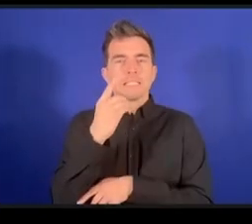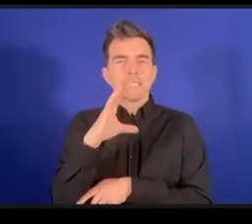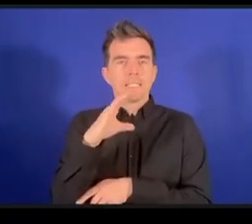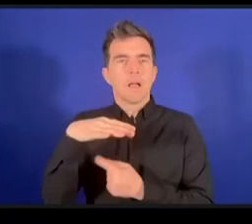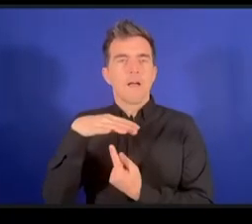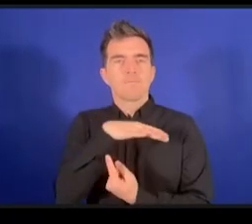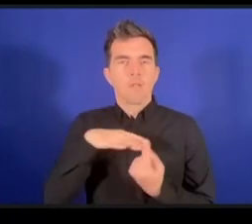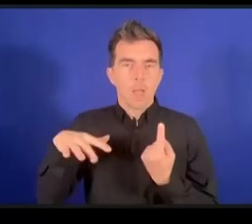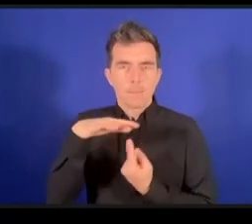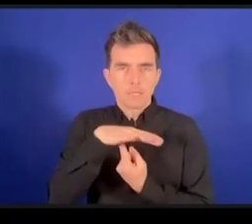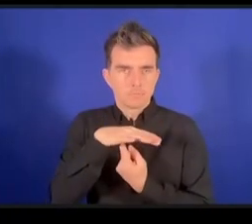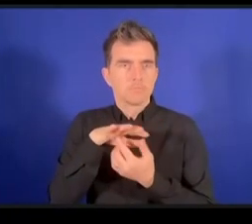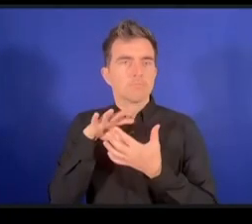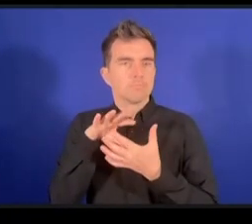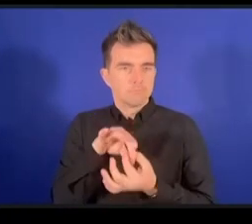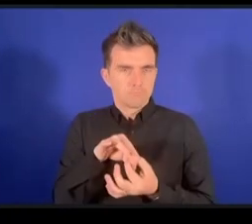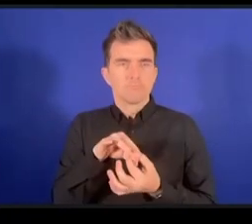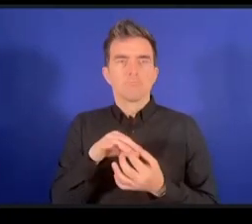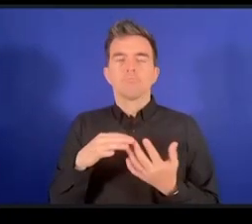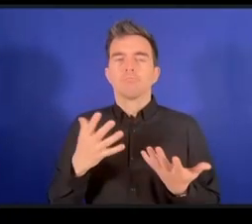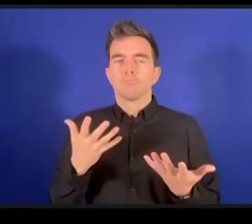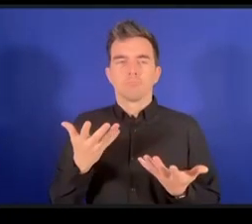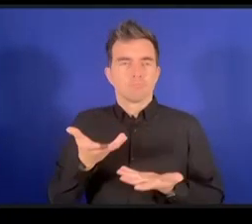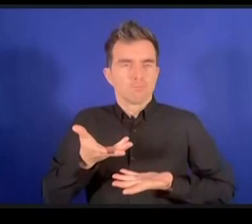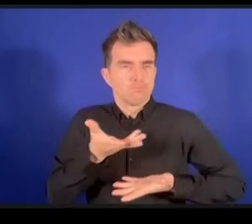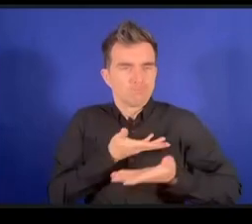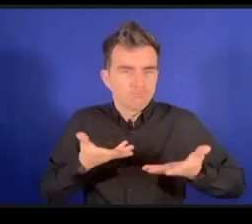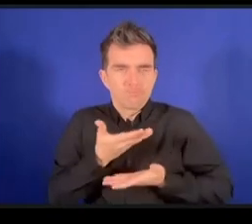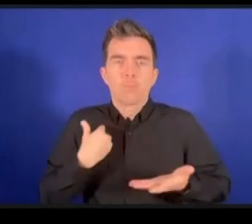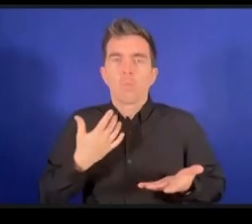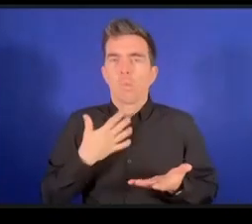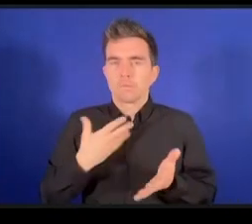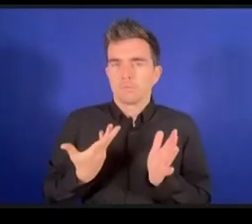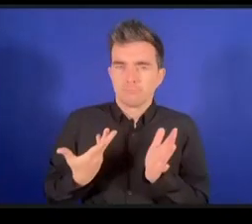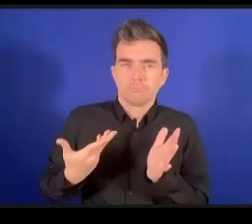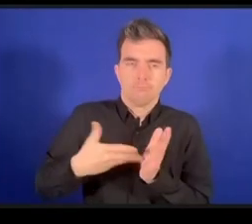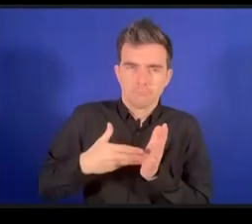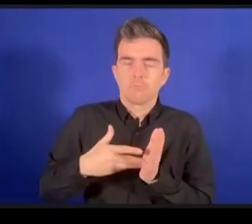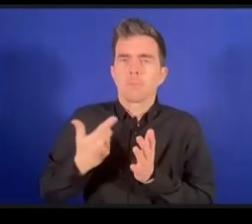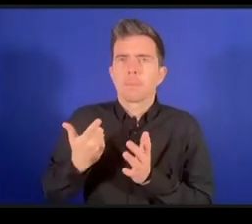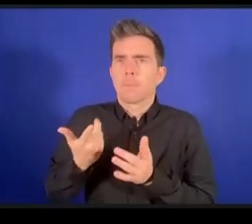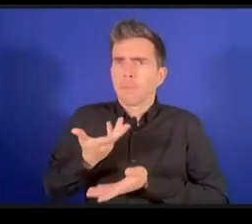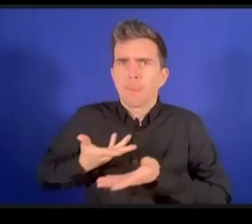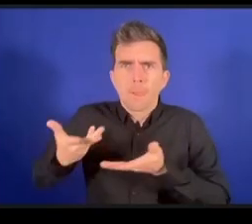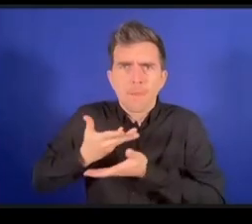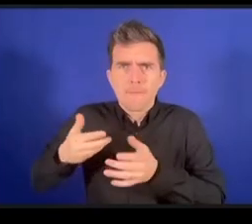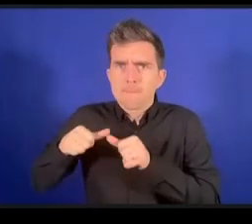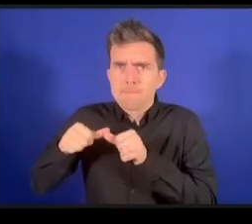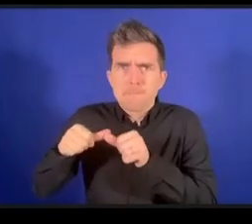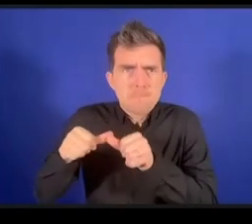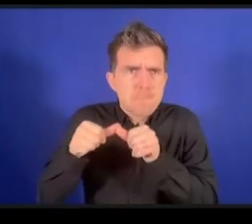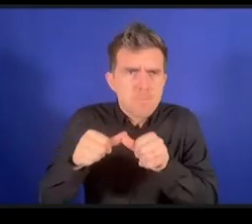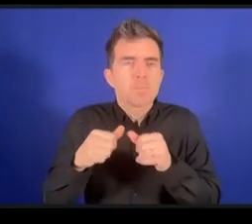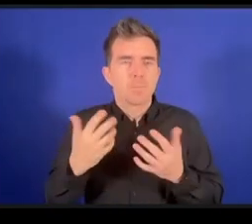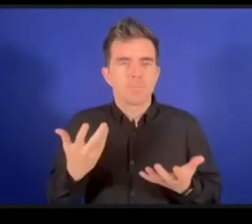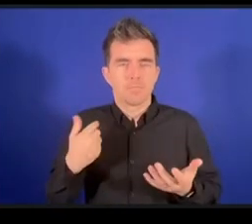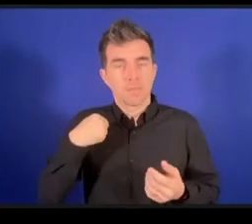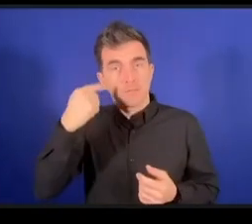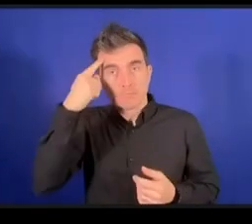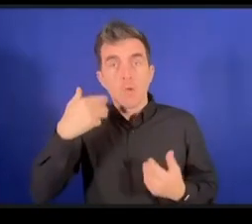we also need to speak about human duties. They have to work together. At DC Environment, we have been working